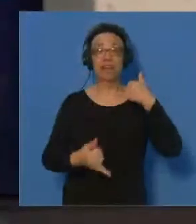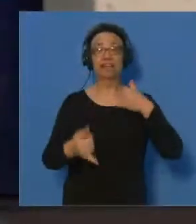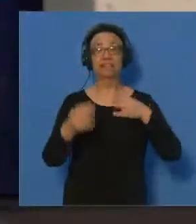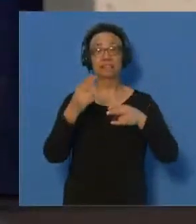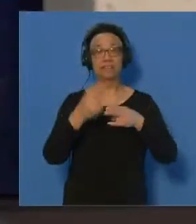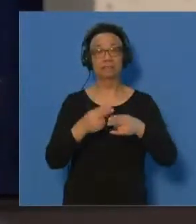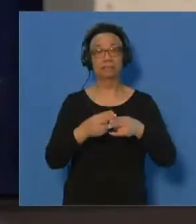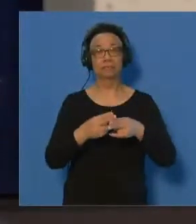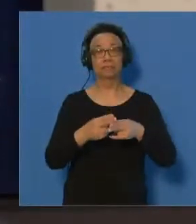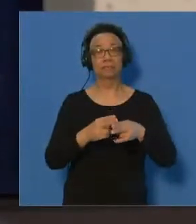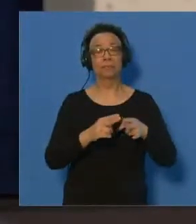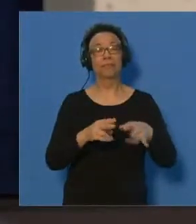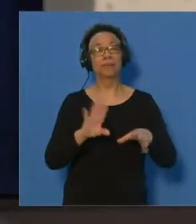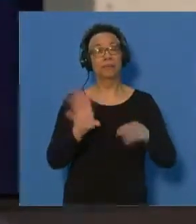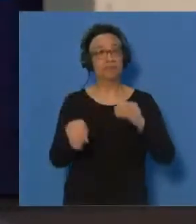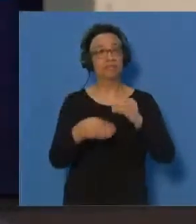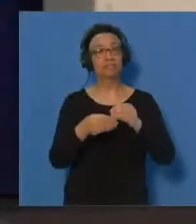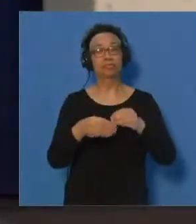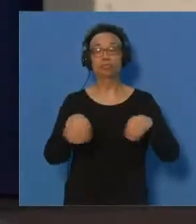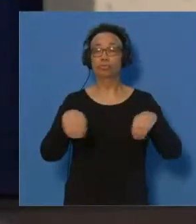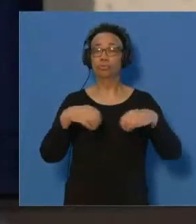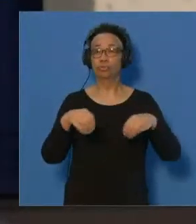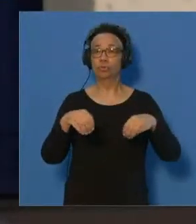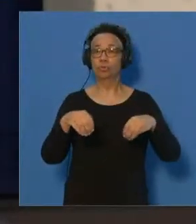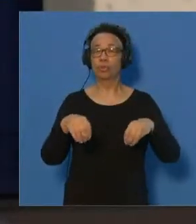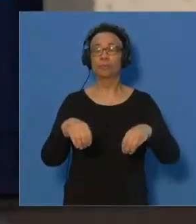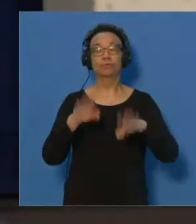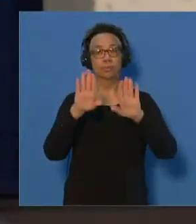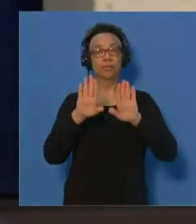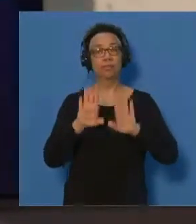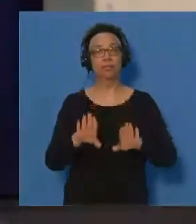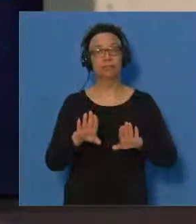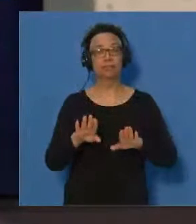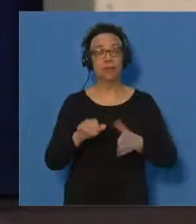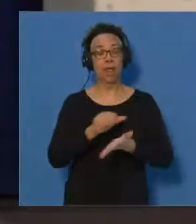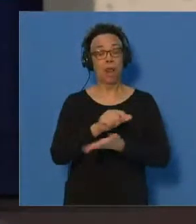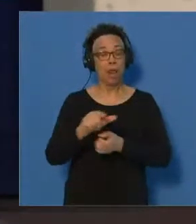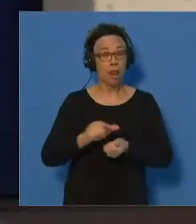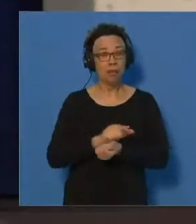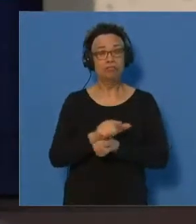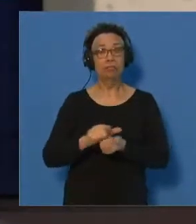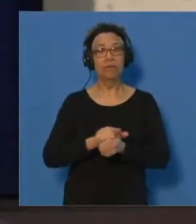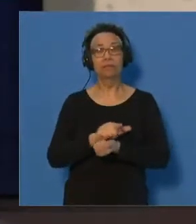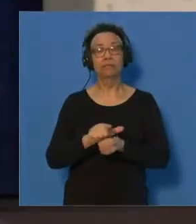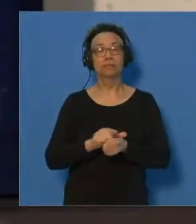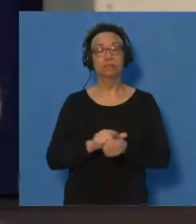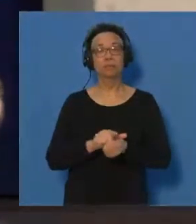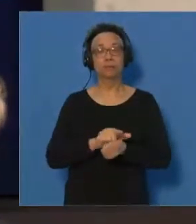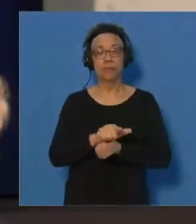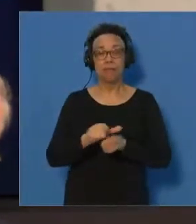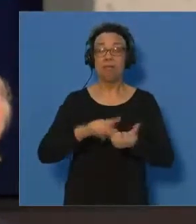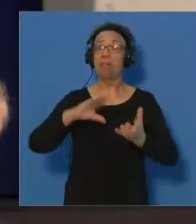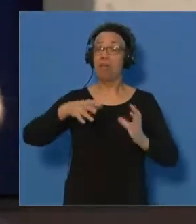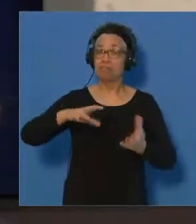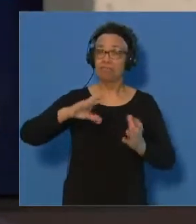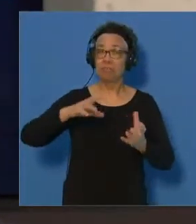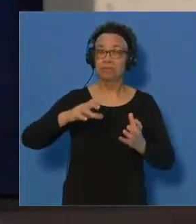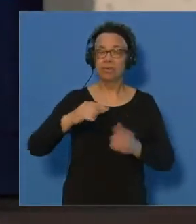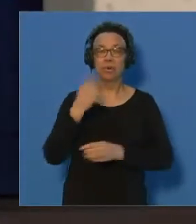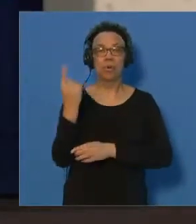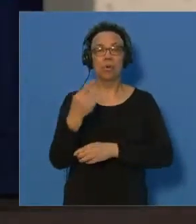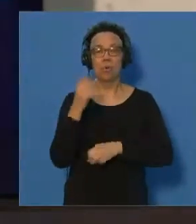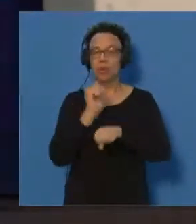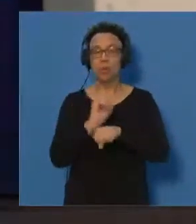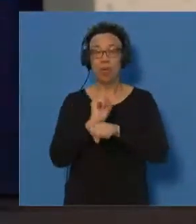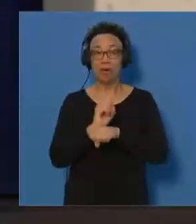in addition to being able to shop on Sundays. Laundromats. Laundromats may only operate